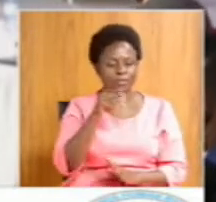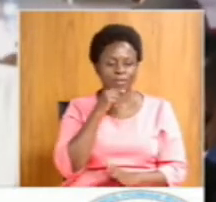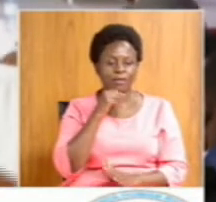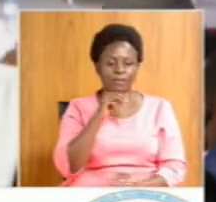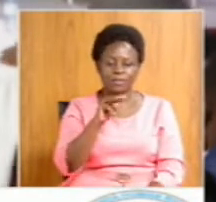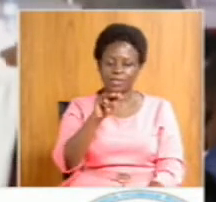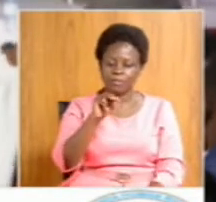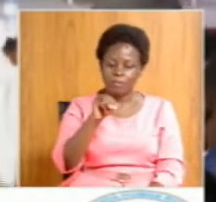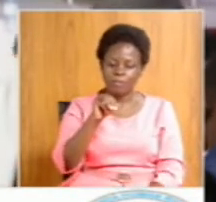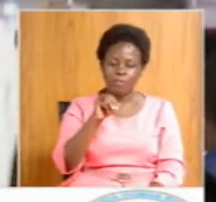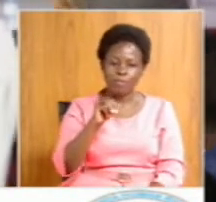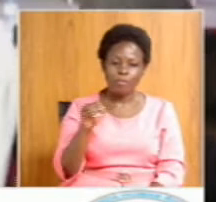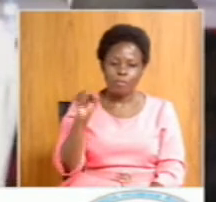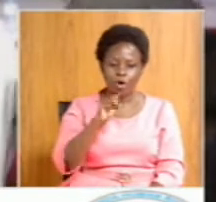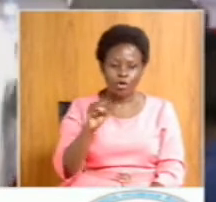Moses Kagwa